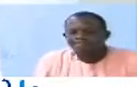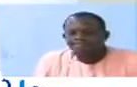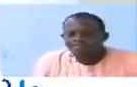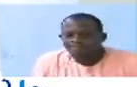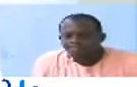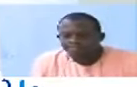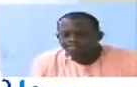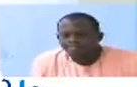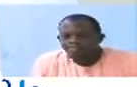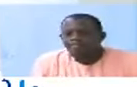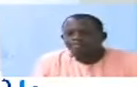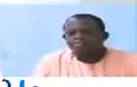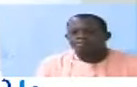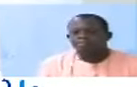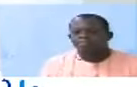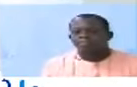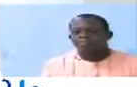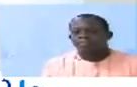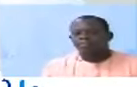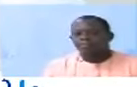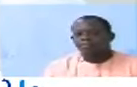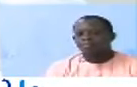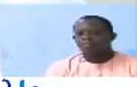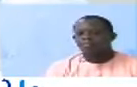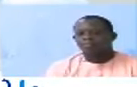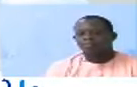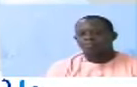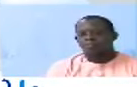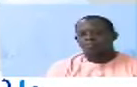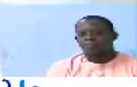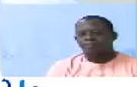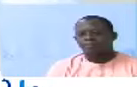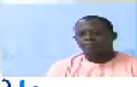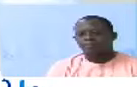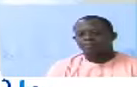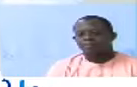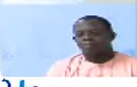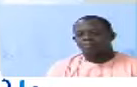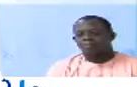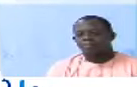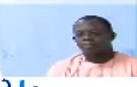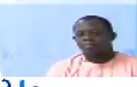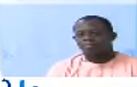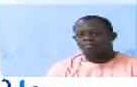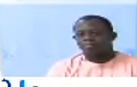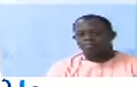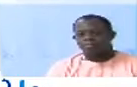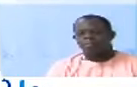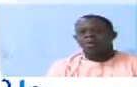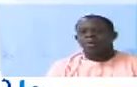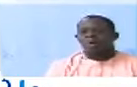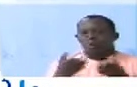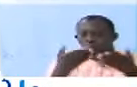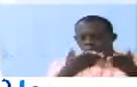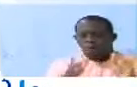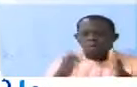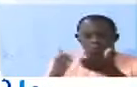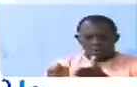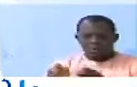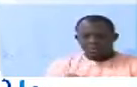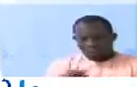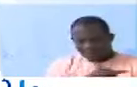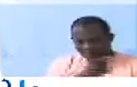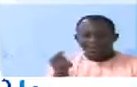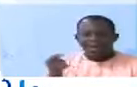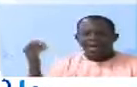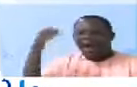It was not wrong. It was balum naleko inata fitno le. Dunta mo kono dunya minyama. The way they arrived